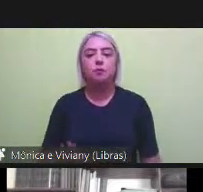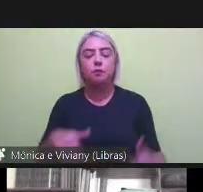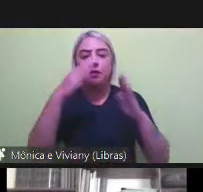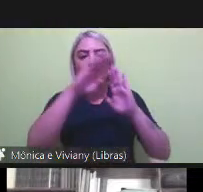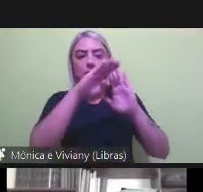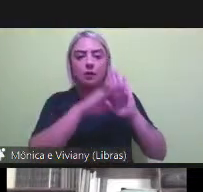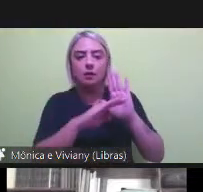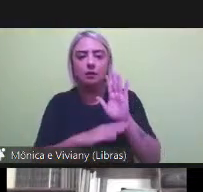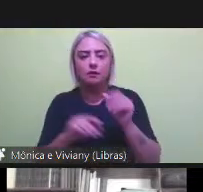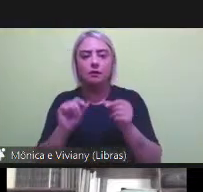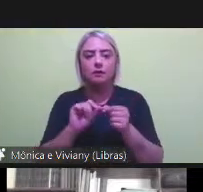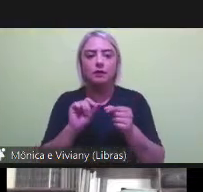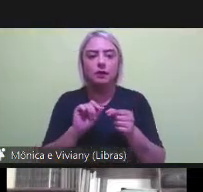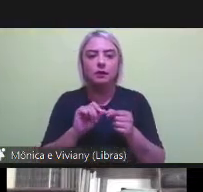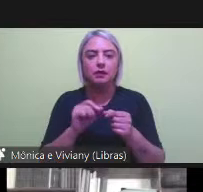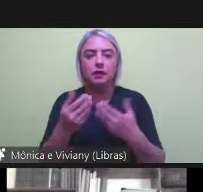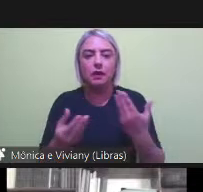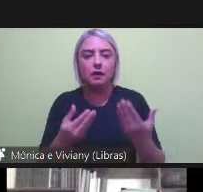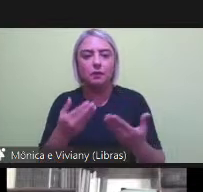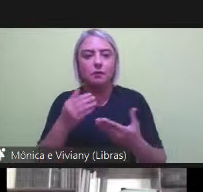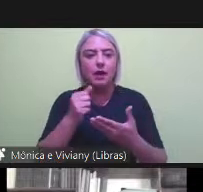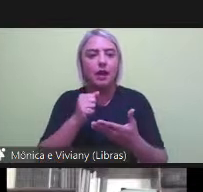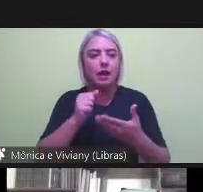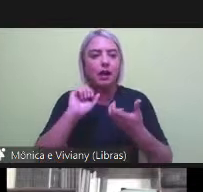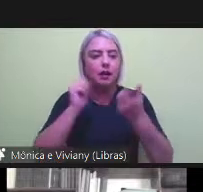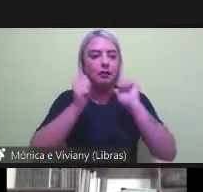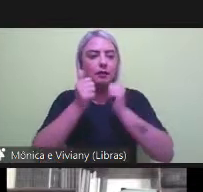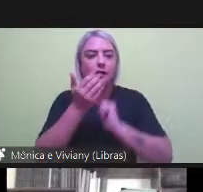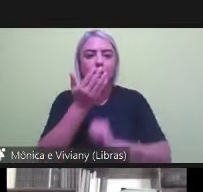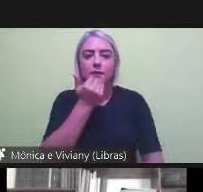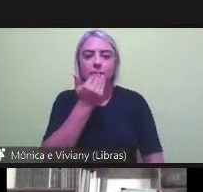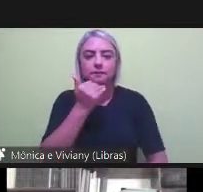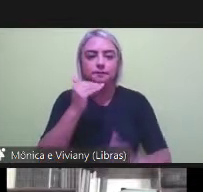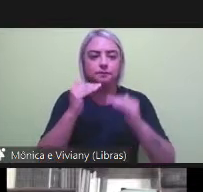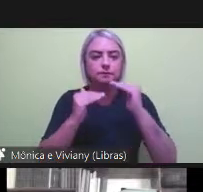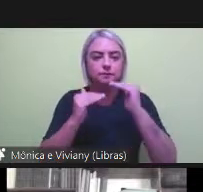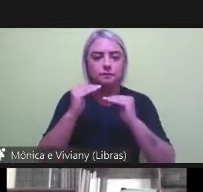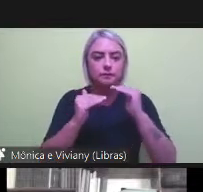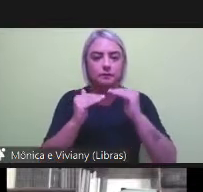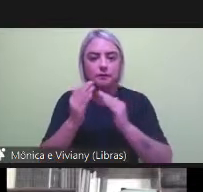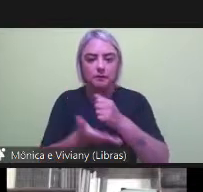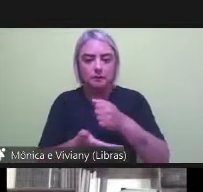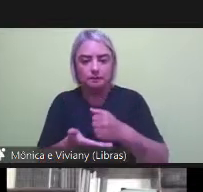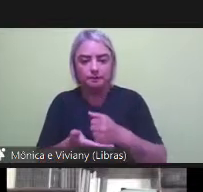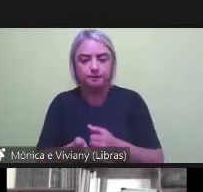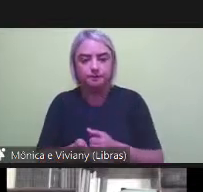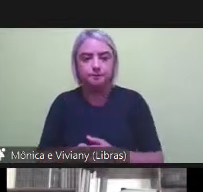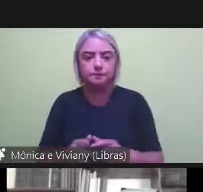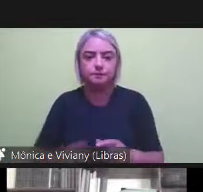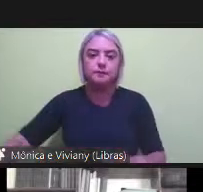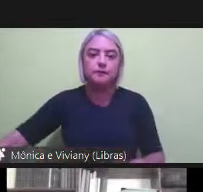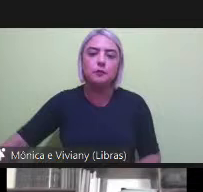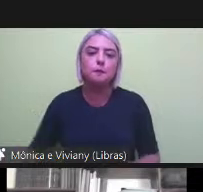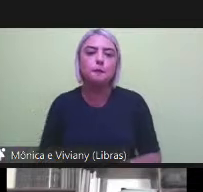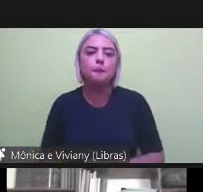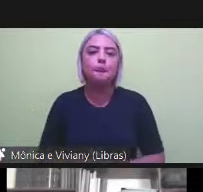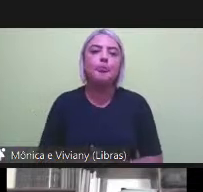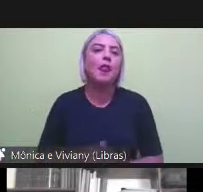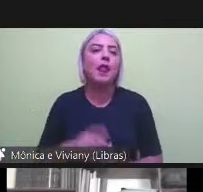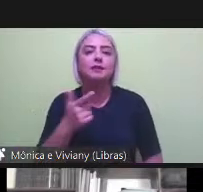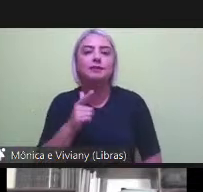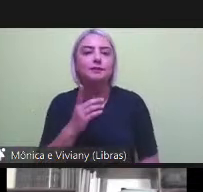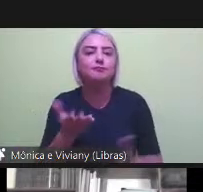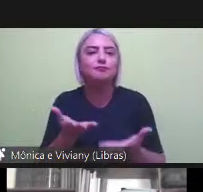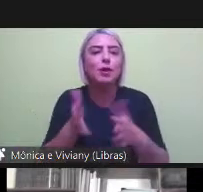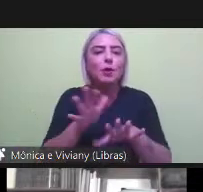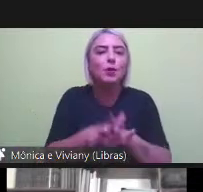programs involved physical education and balanced nutrition, basically. They didn't